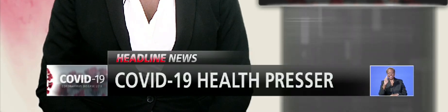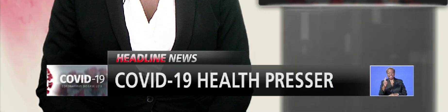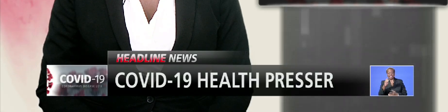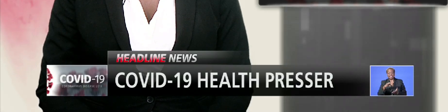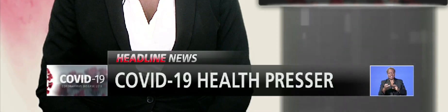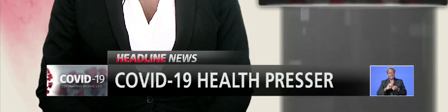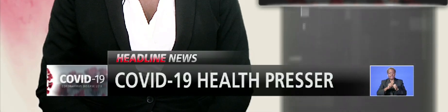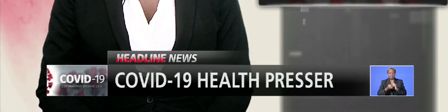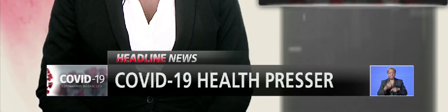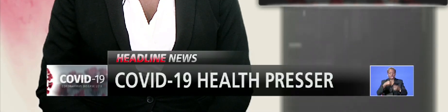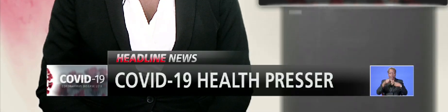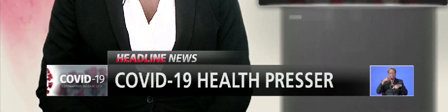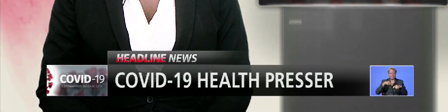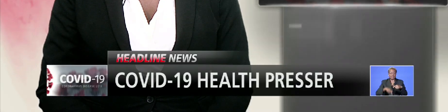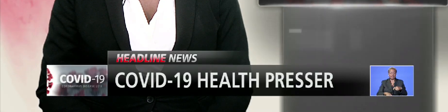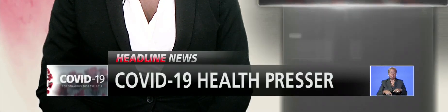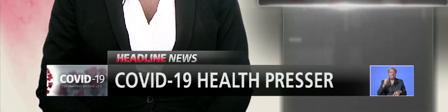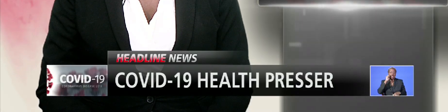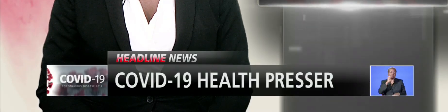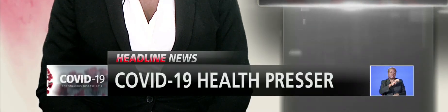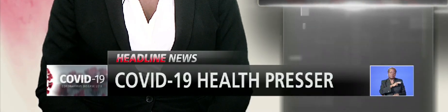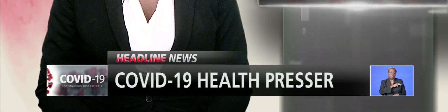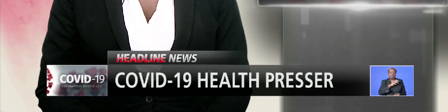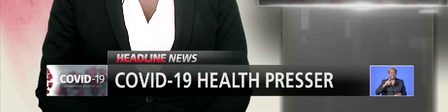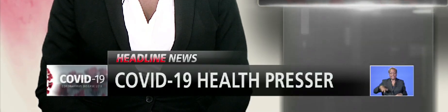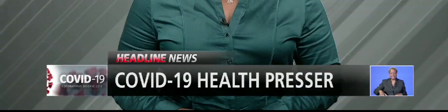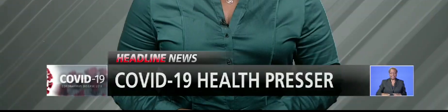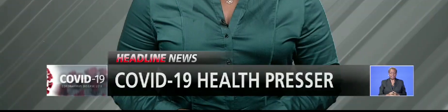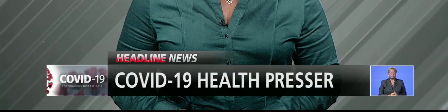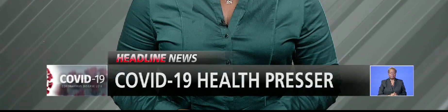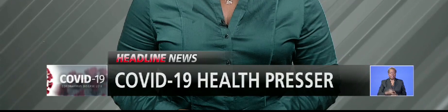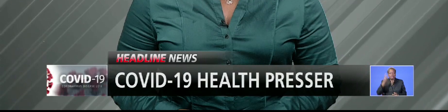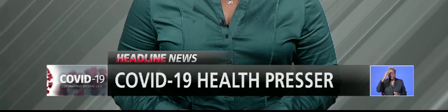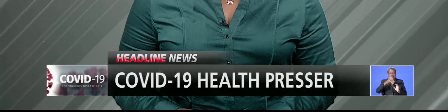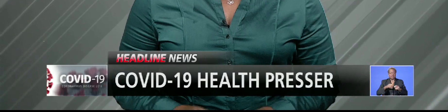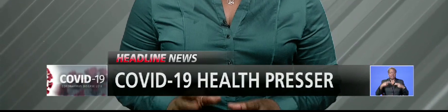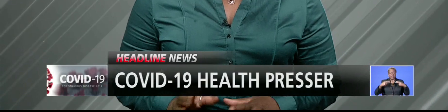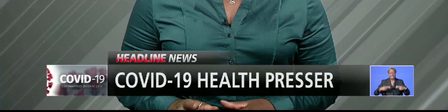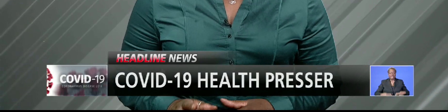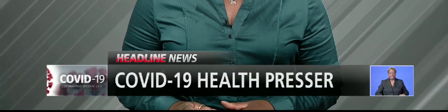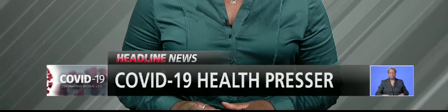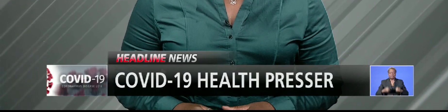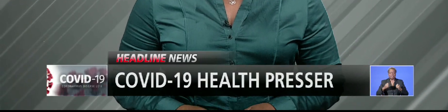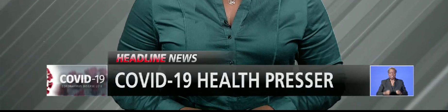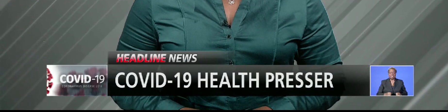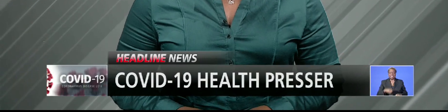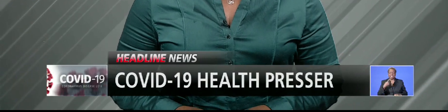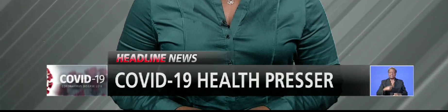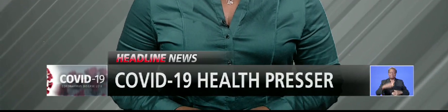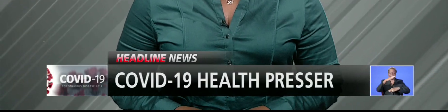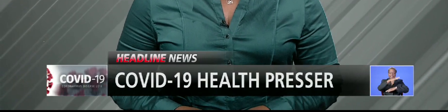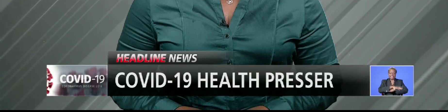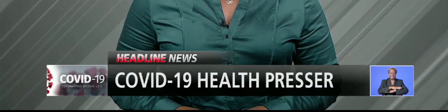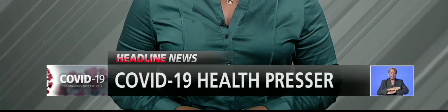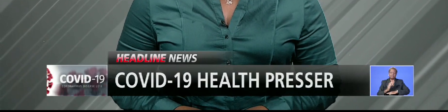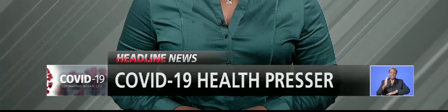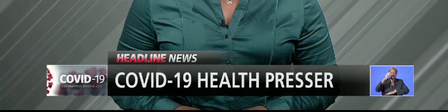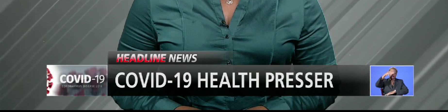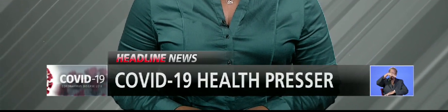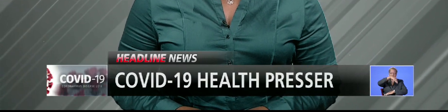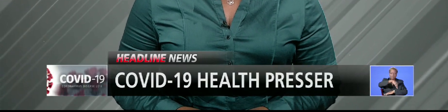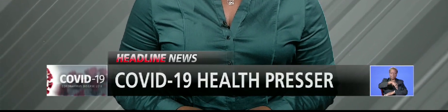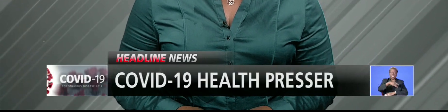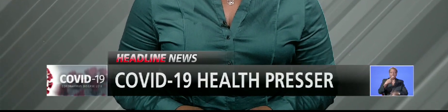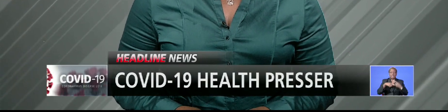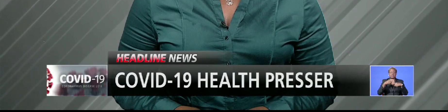downward. Altaviz Munnings has the latest from there. Ministry of Health officials admit there is a flattening of the curve when it comes to positive